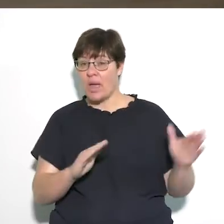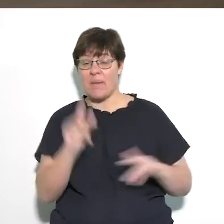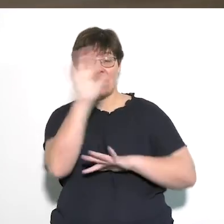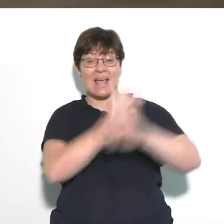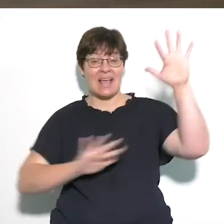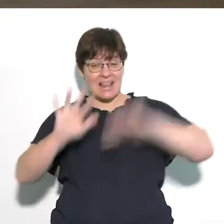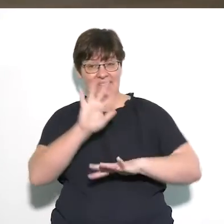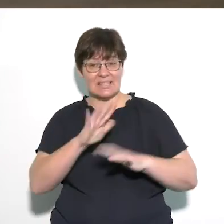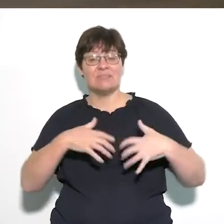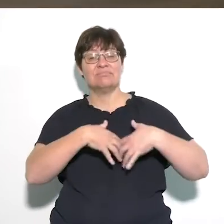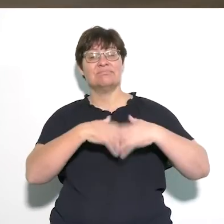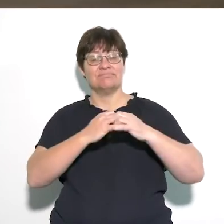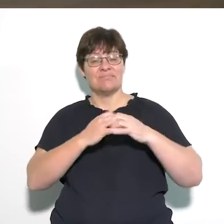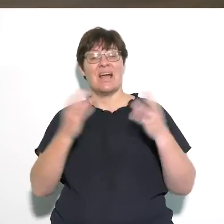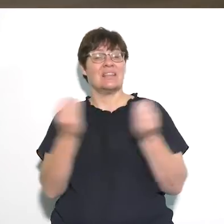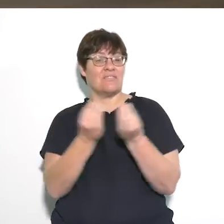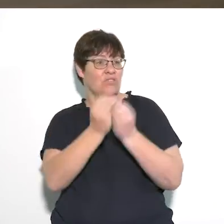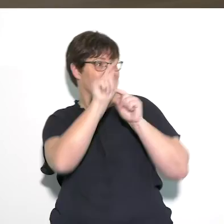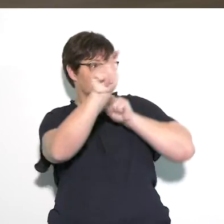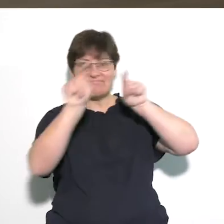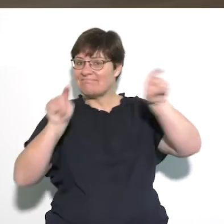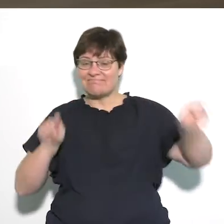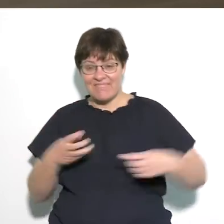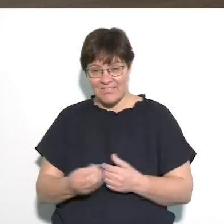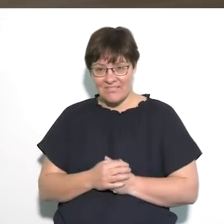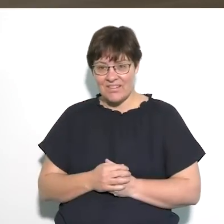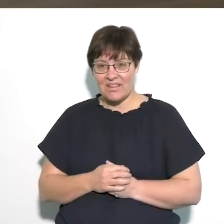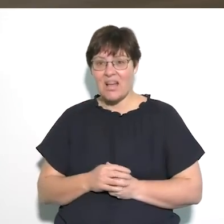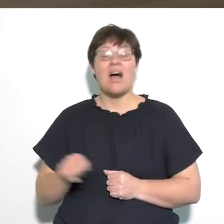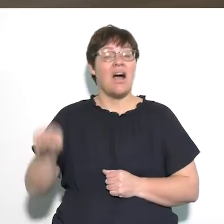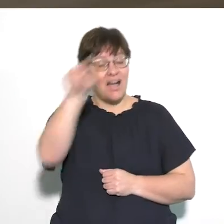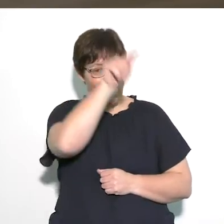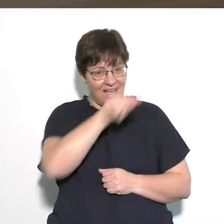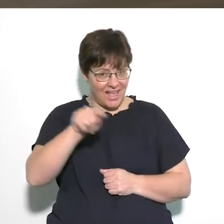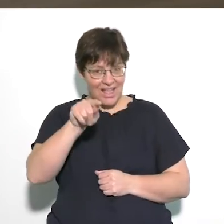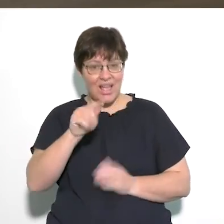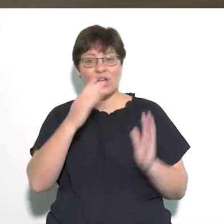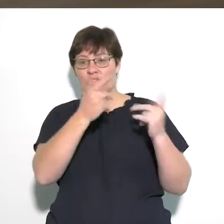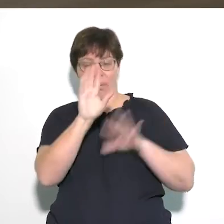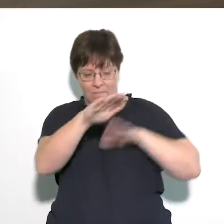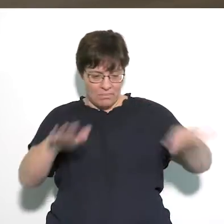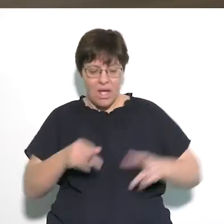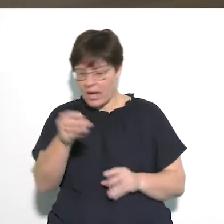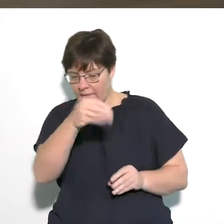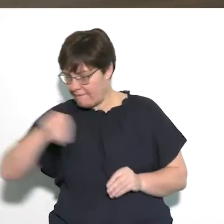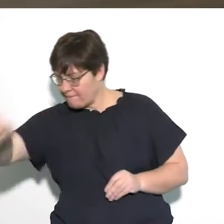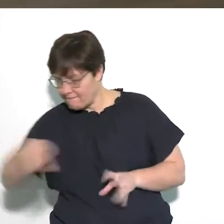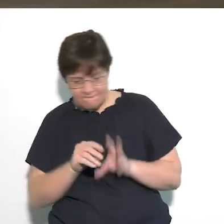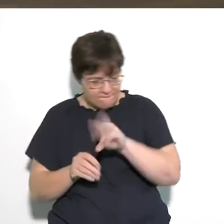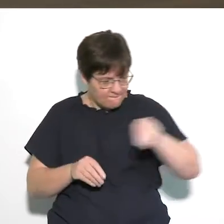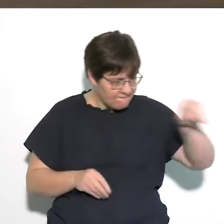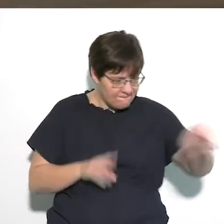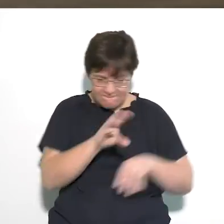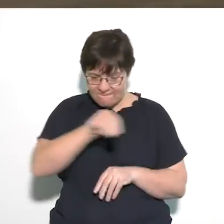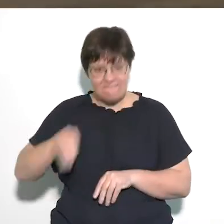the shape and colors that make up different objects around us. This area is where you are going to put your shapes so that children can sort them